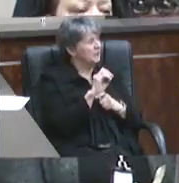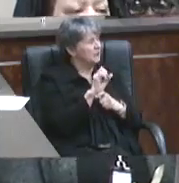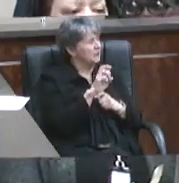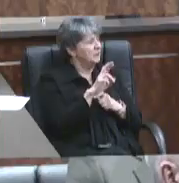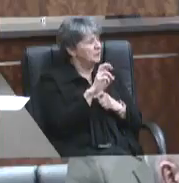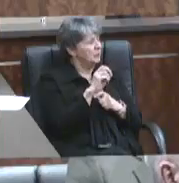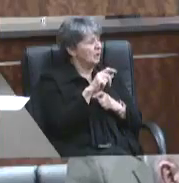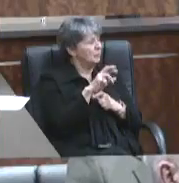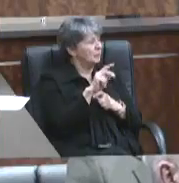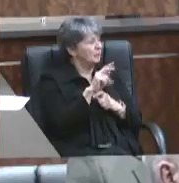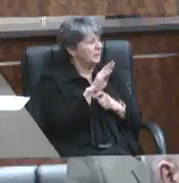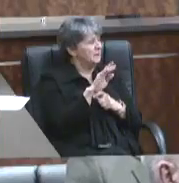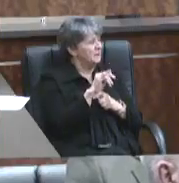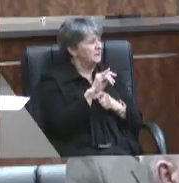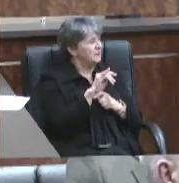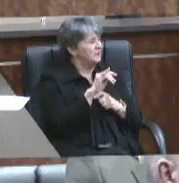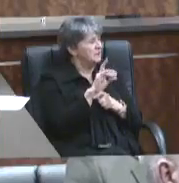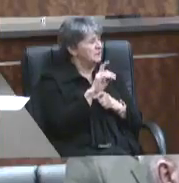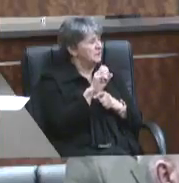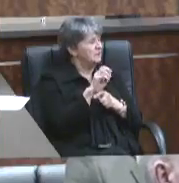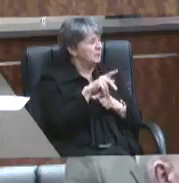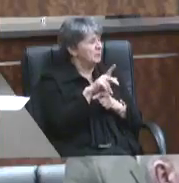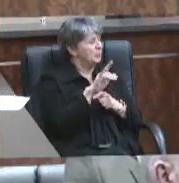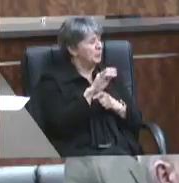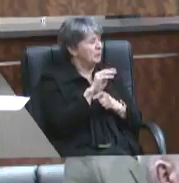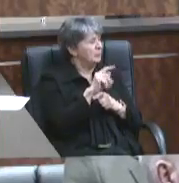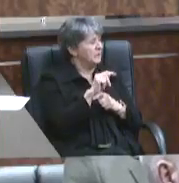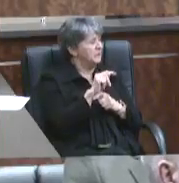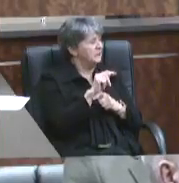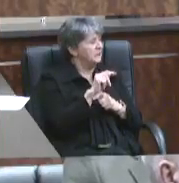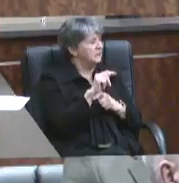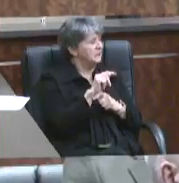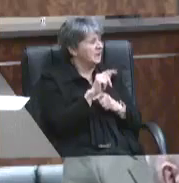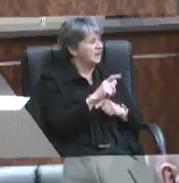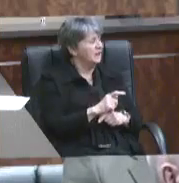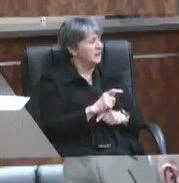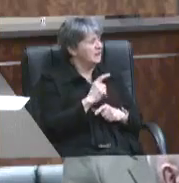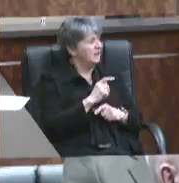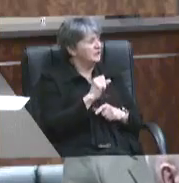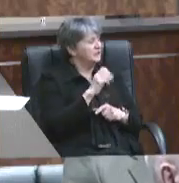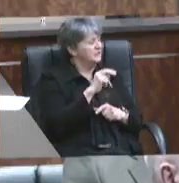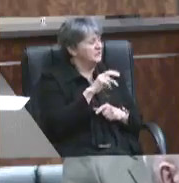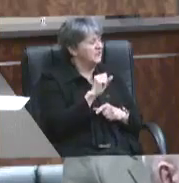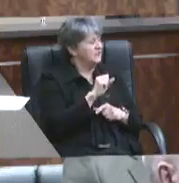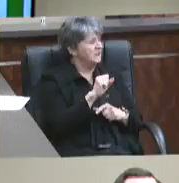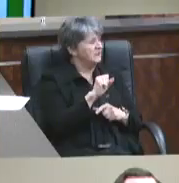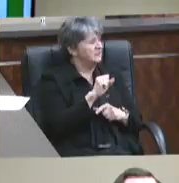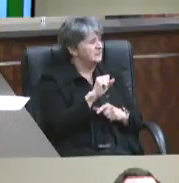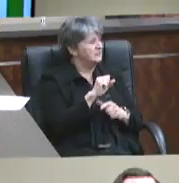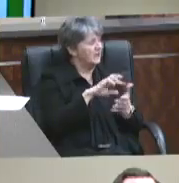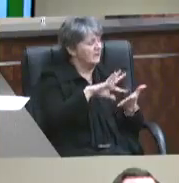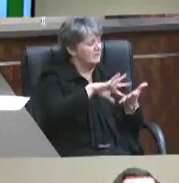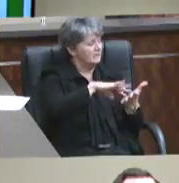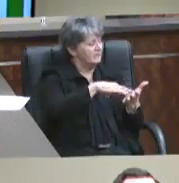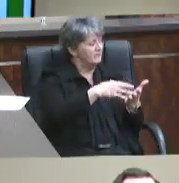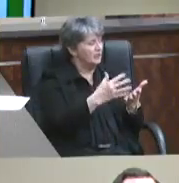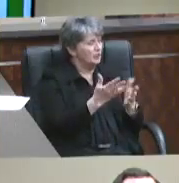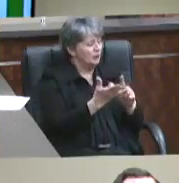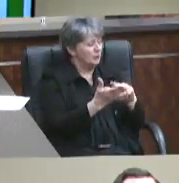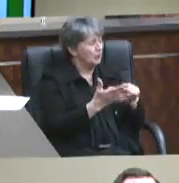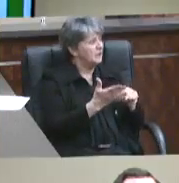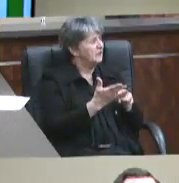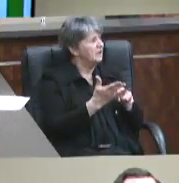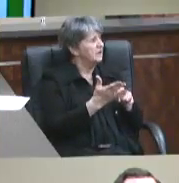deployment at the county level. We deployed live scans, fingerprinting for criminal,